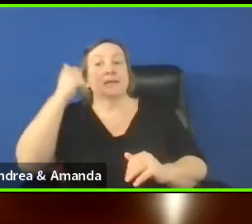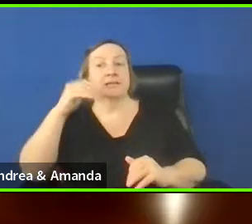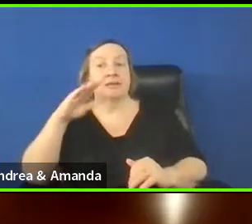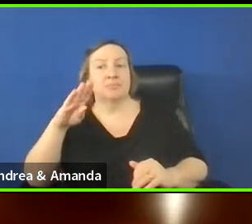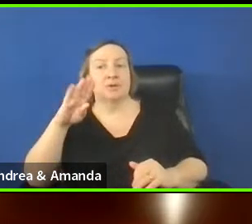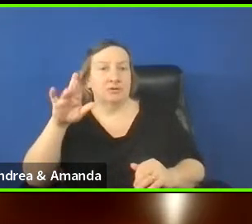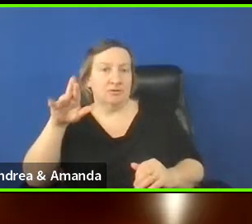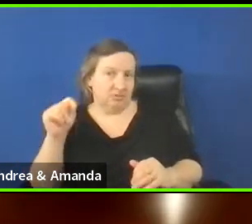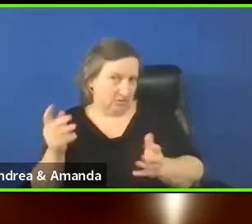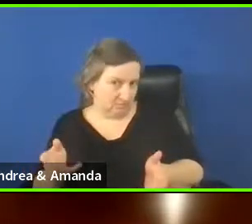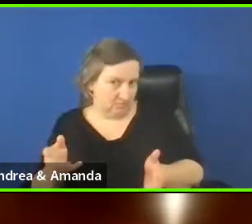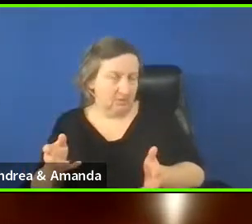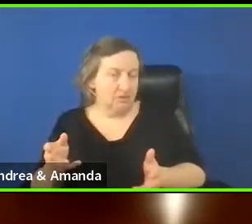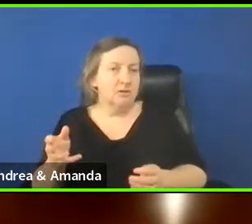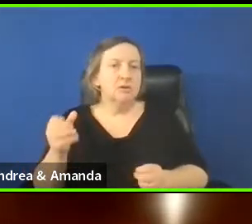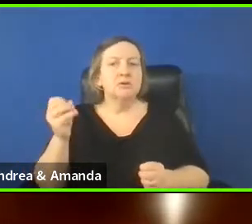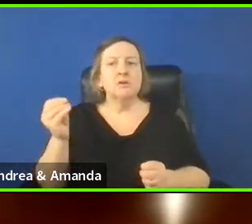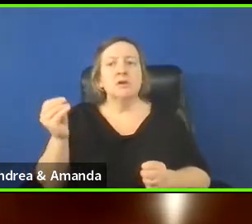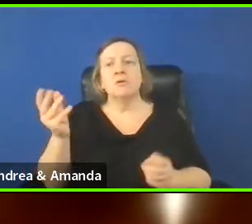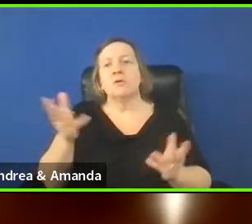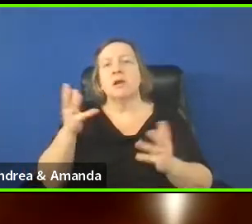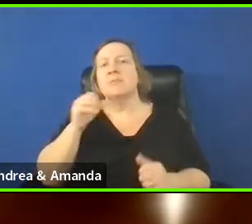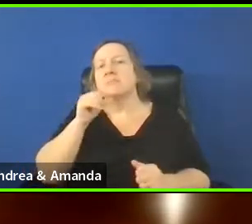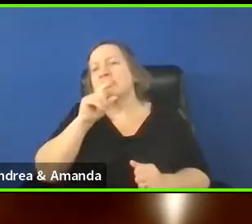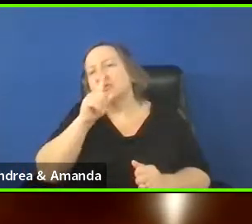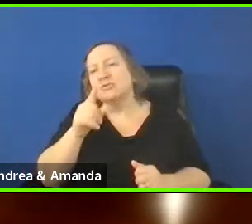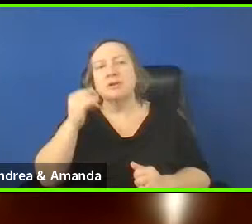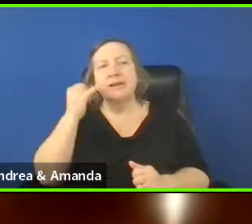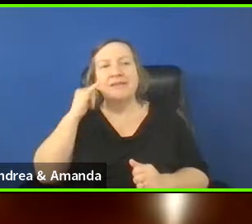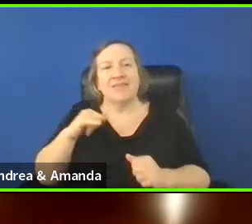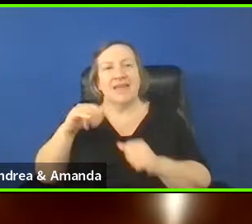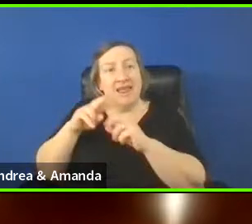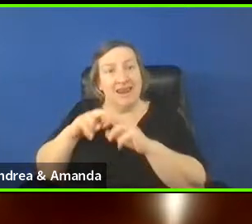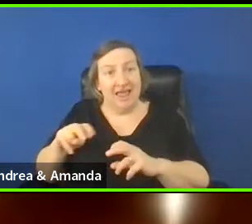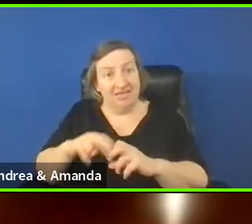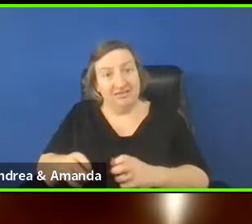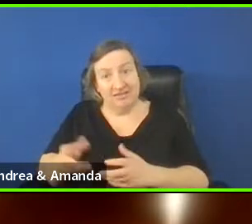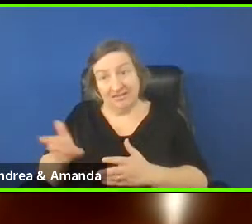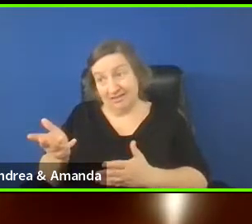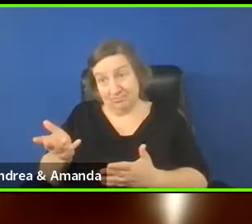BRT. So I'm not sure whether that whole analysis is,